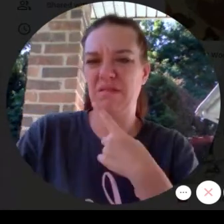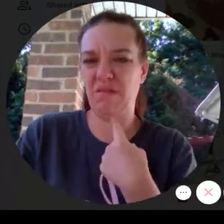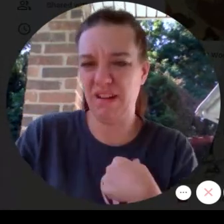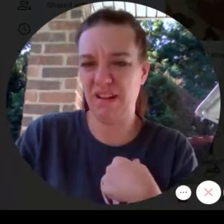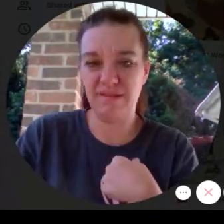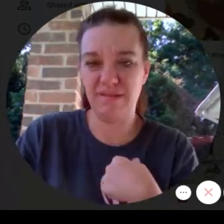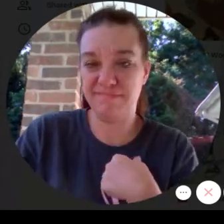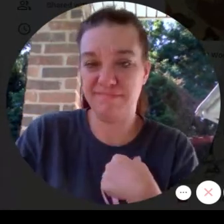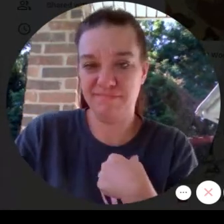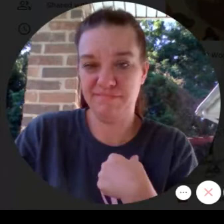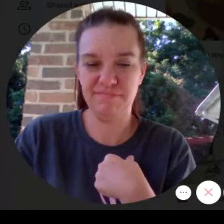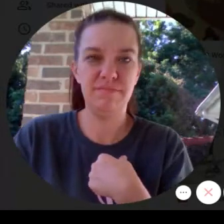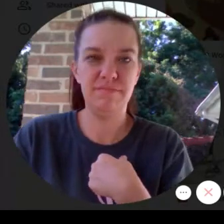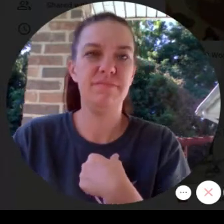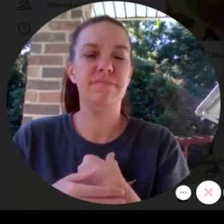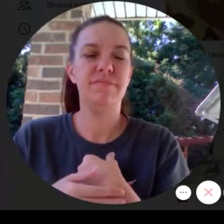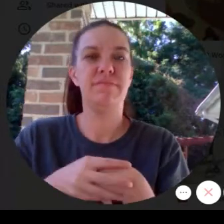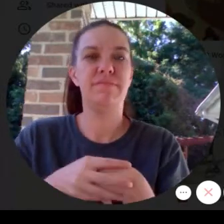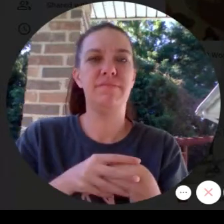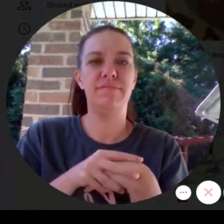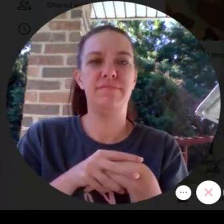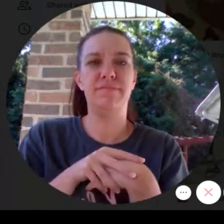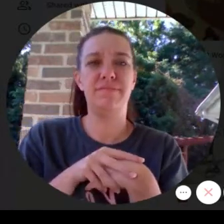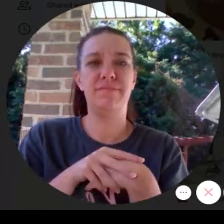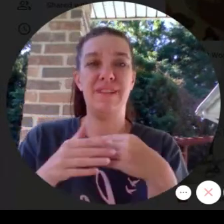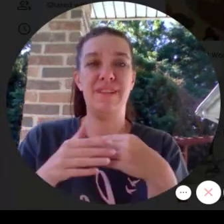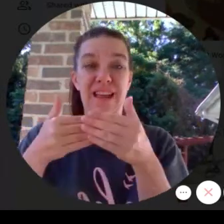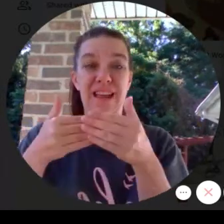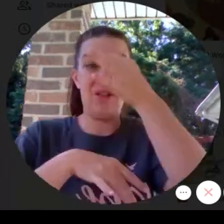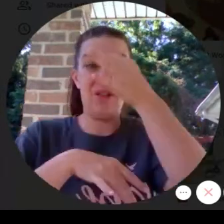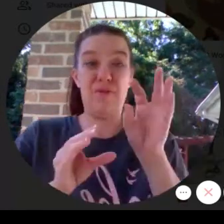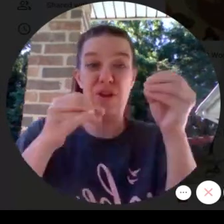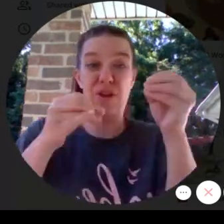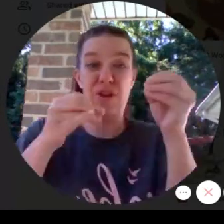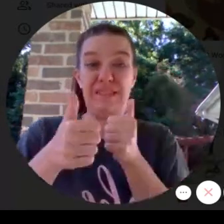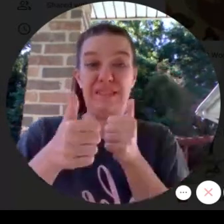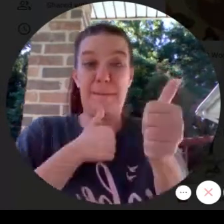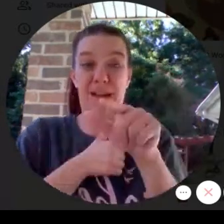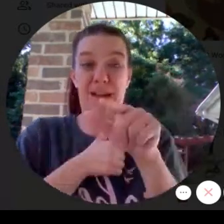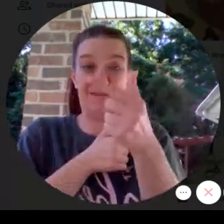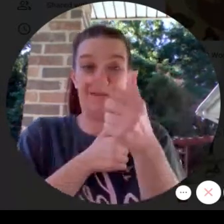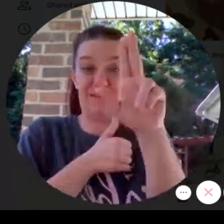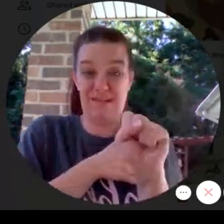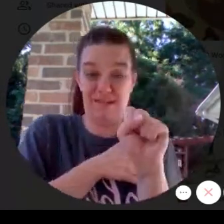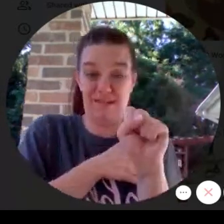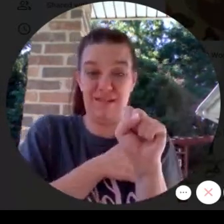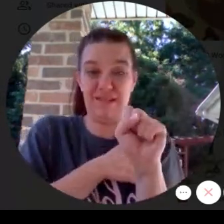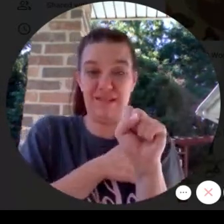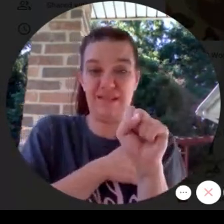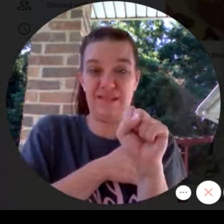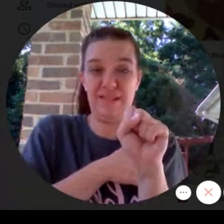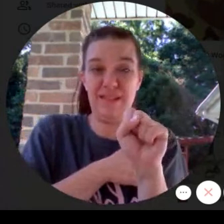blot. Near the front office, they passed Gus, who was covering